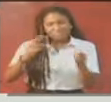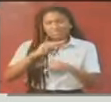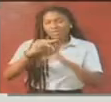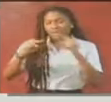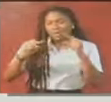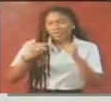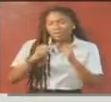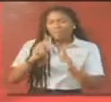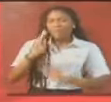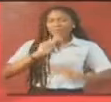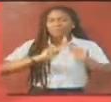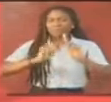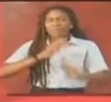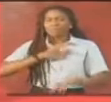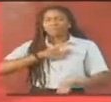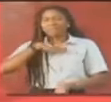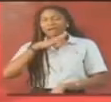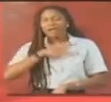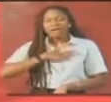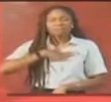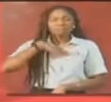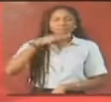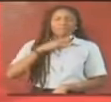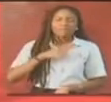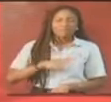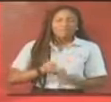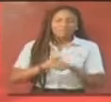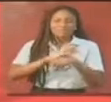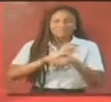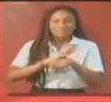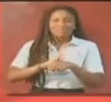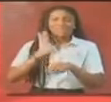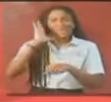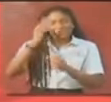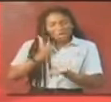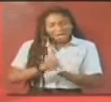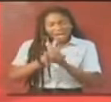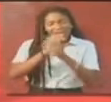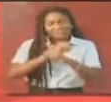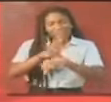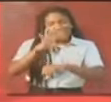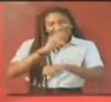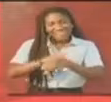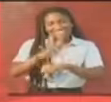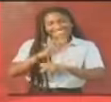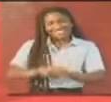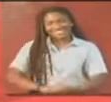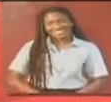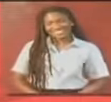COVID-19 fatigue. Dr. Khan? Thank you, Mr. Alexander.